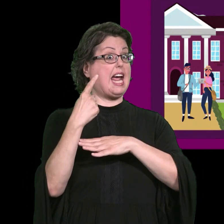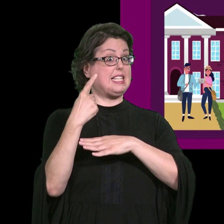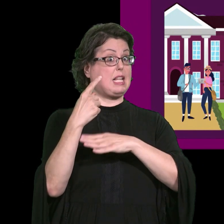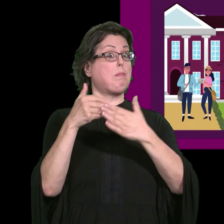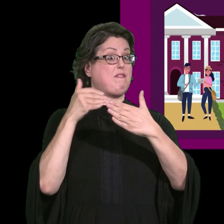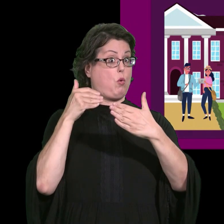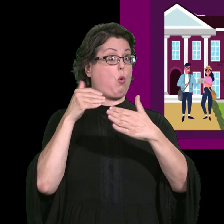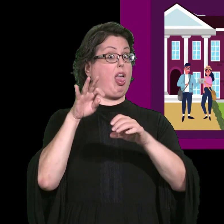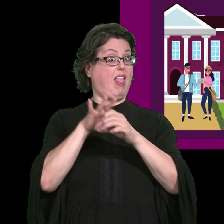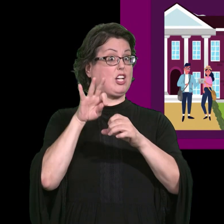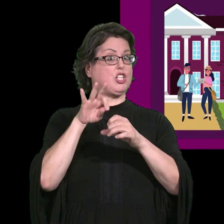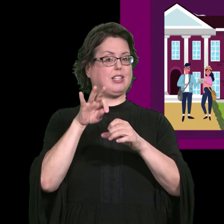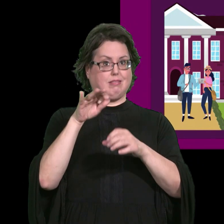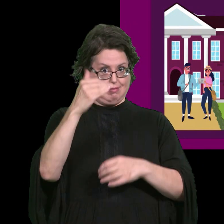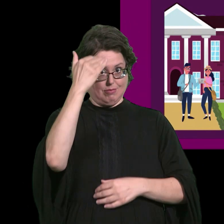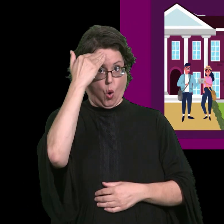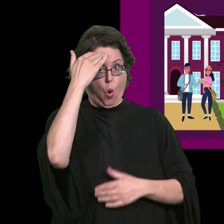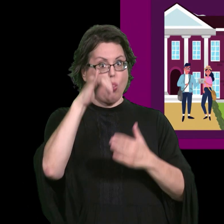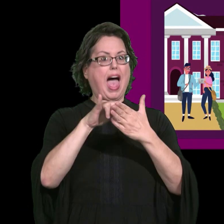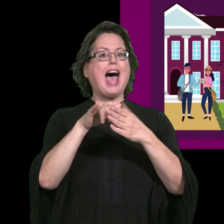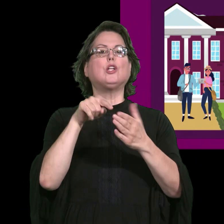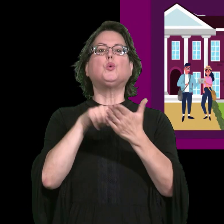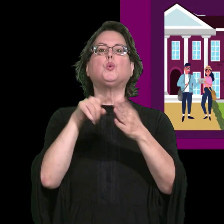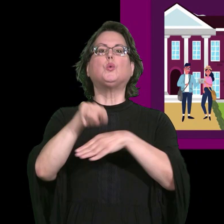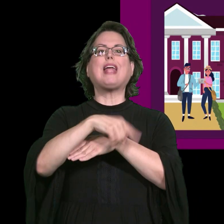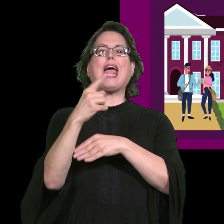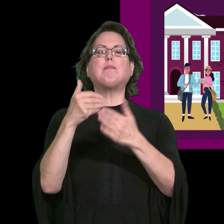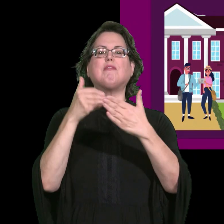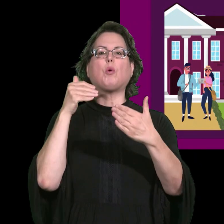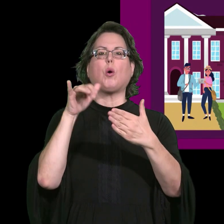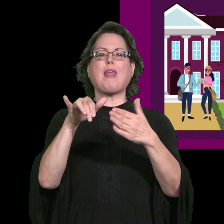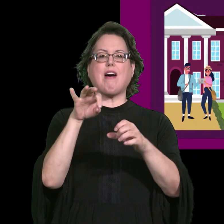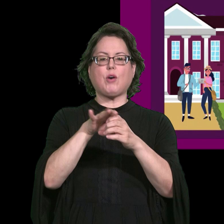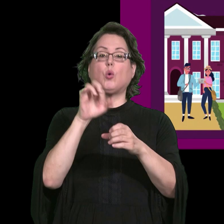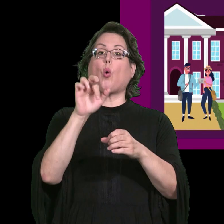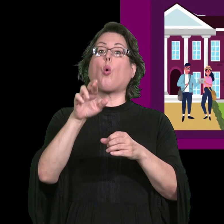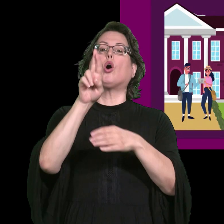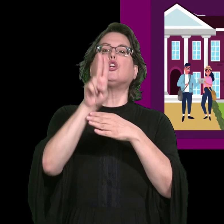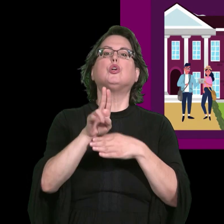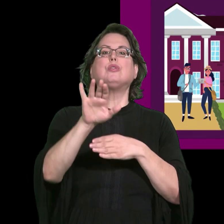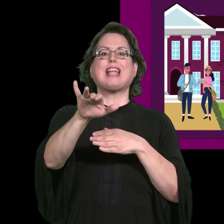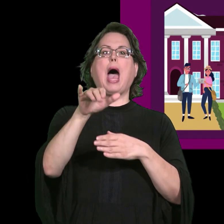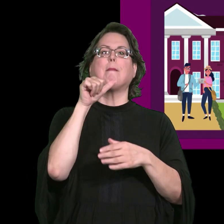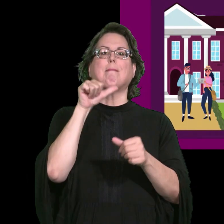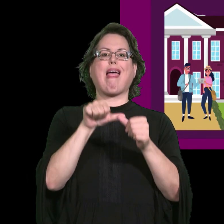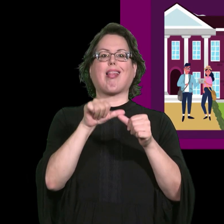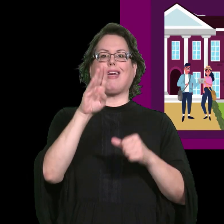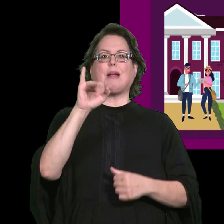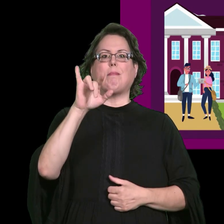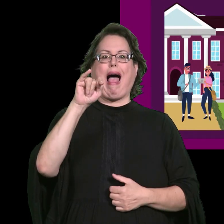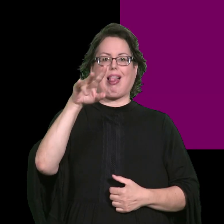of Pennsylvania's deadlines when registering to vote or using a mail-in ballot.